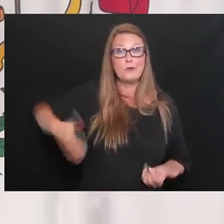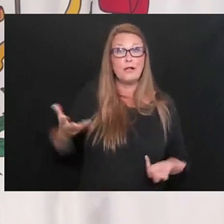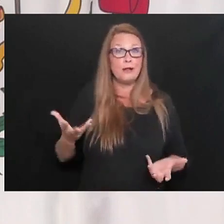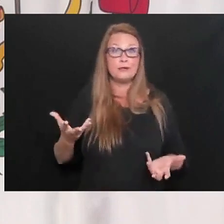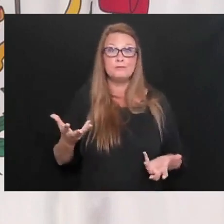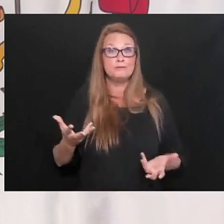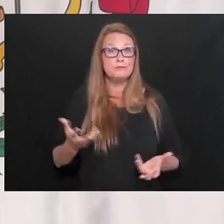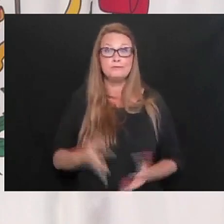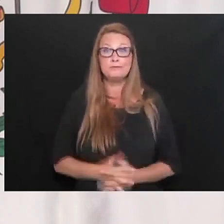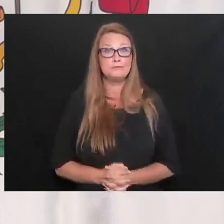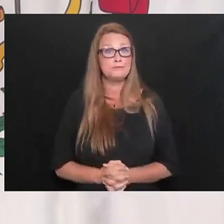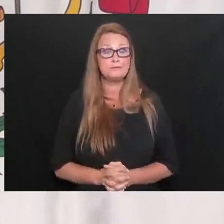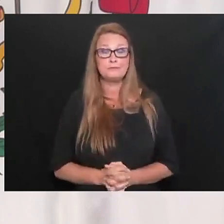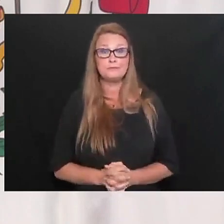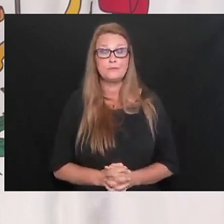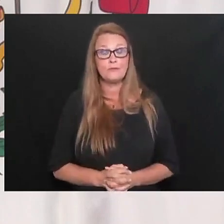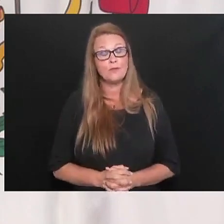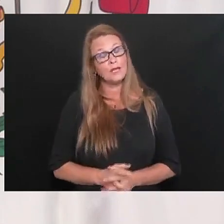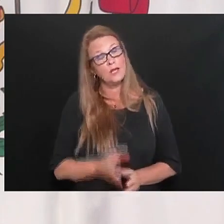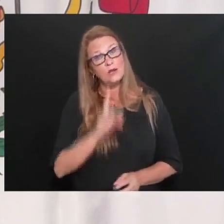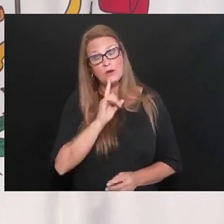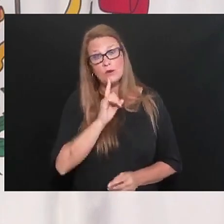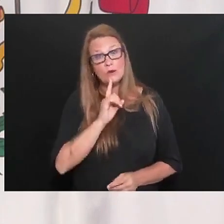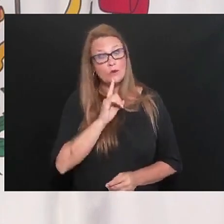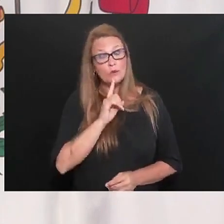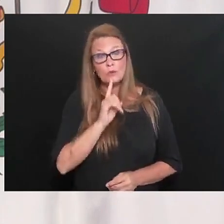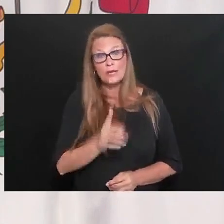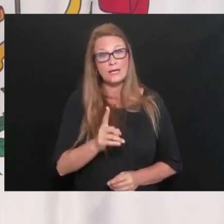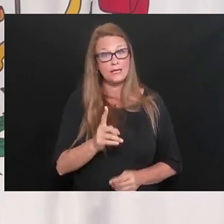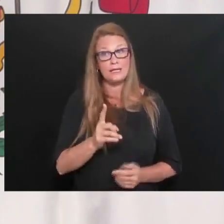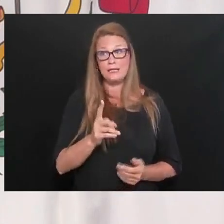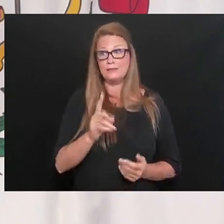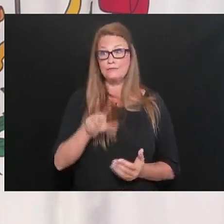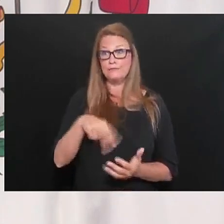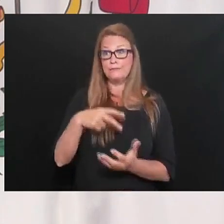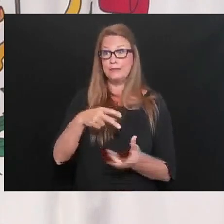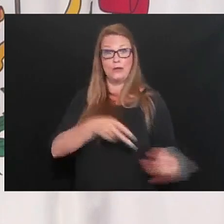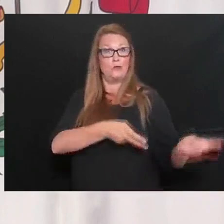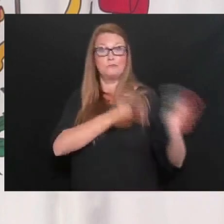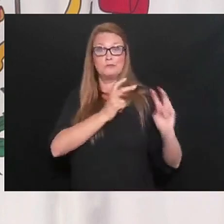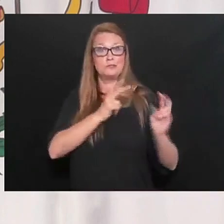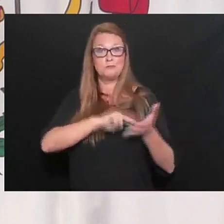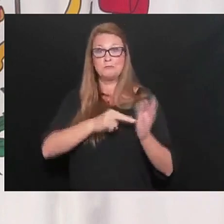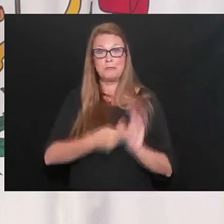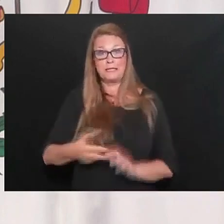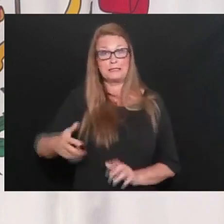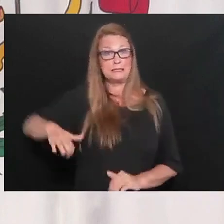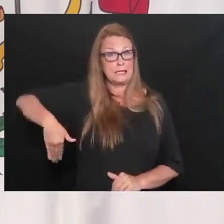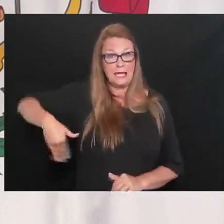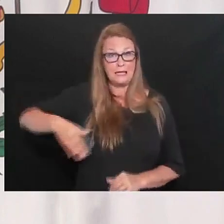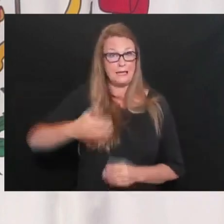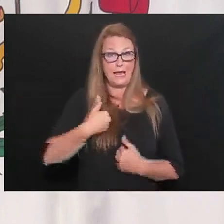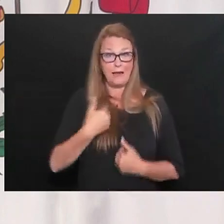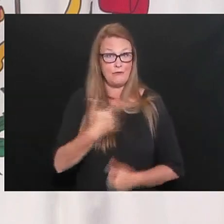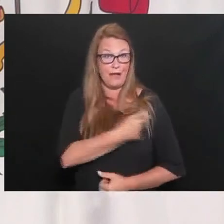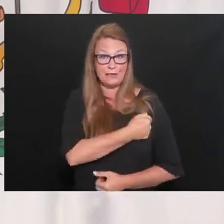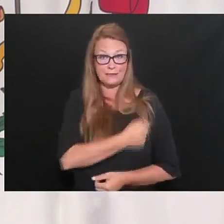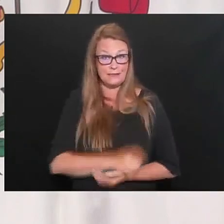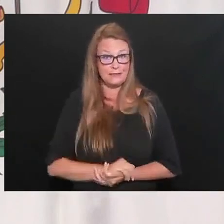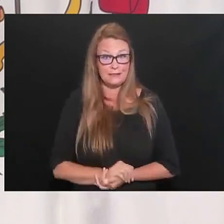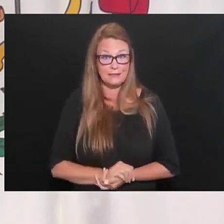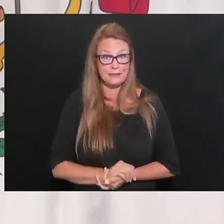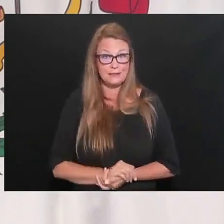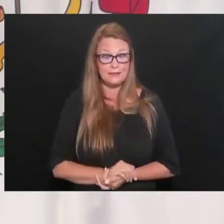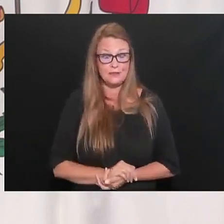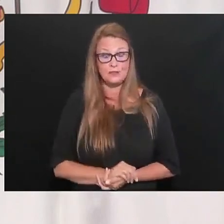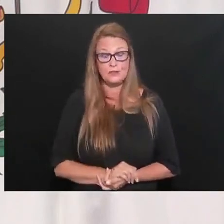now. Really and truly, not in the condition you're in now. I can't do it. So with all